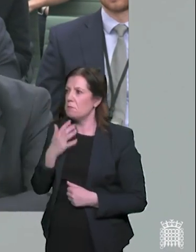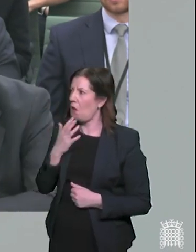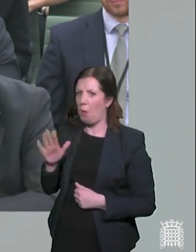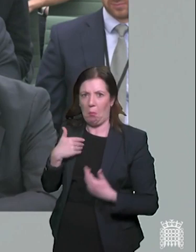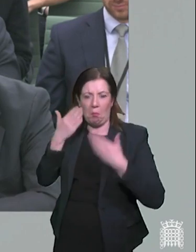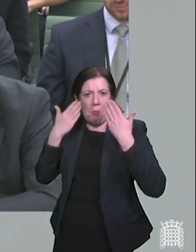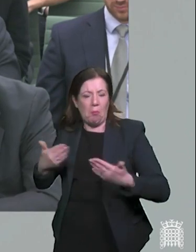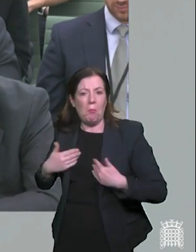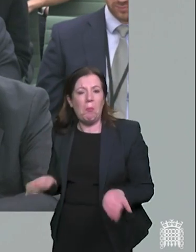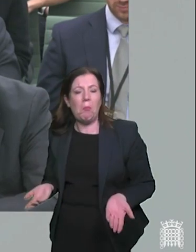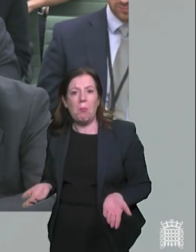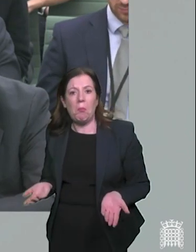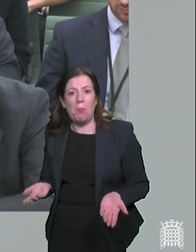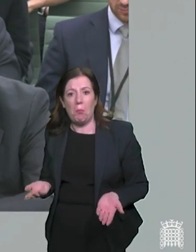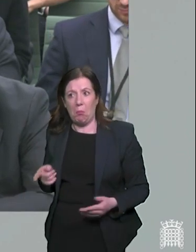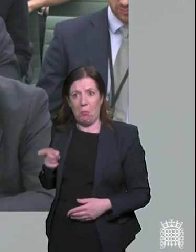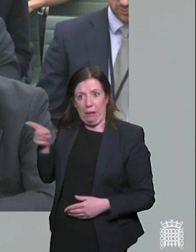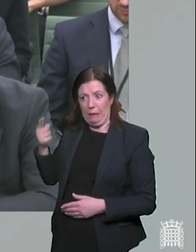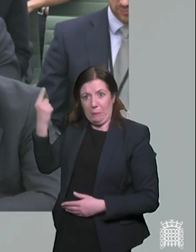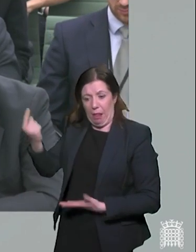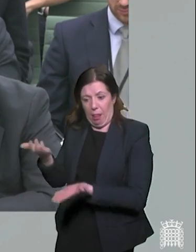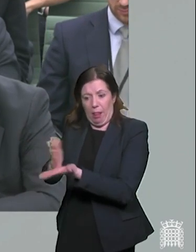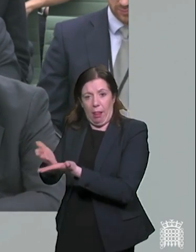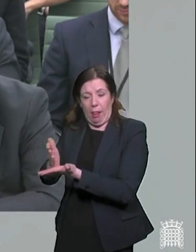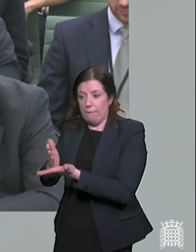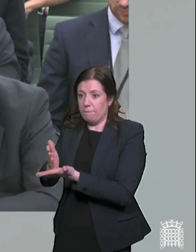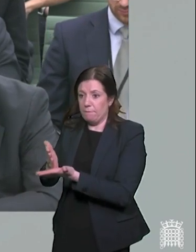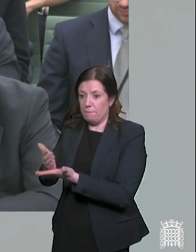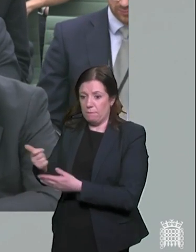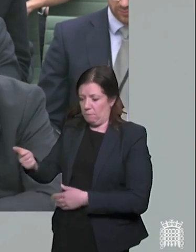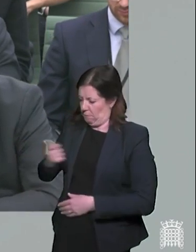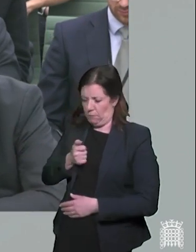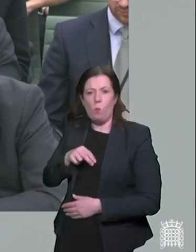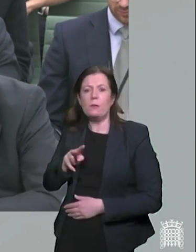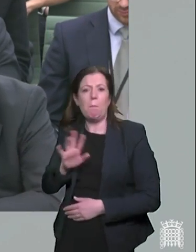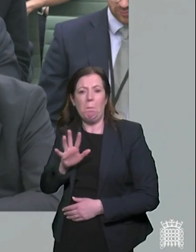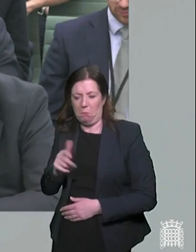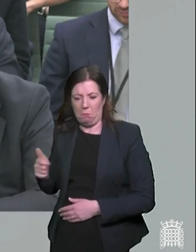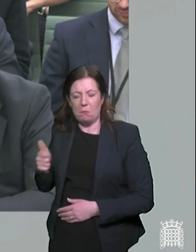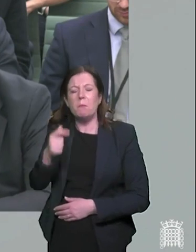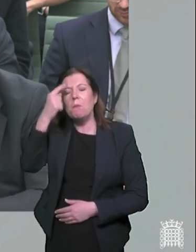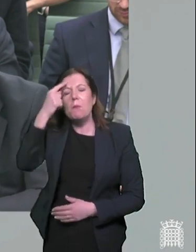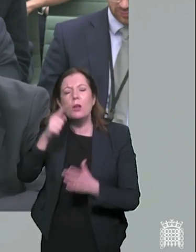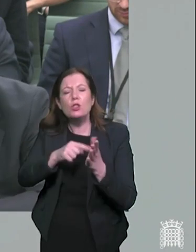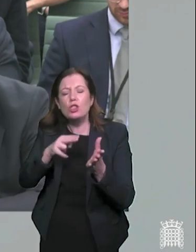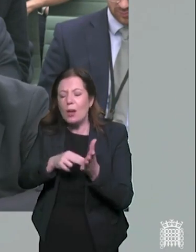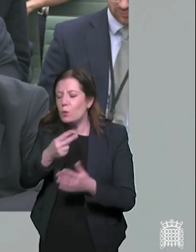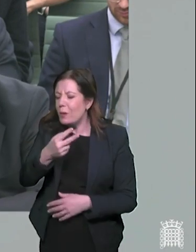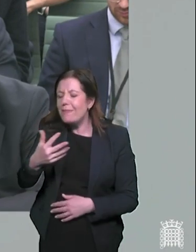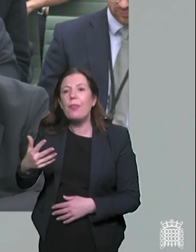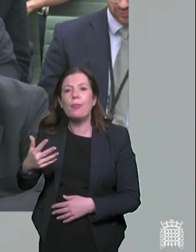is the answer to that question. I wasn't aware that he'd sent that WhatsApp. He didn't send it to me. This was, I think, on January the